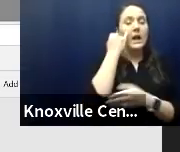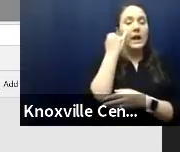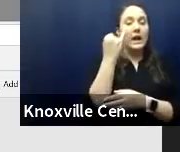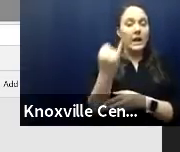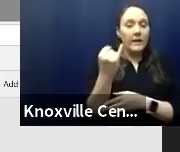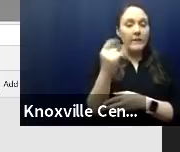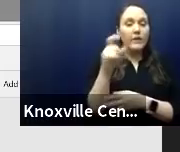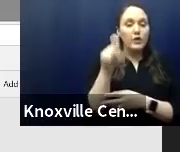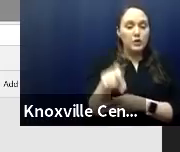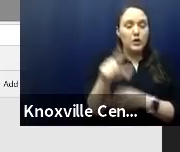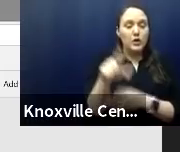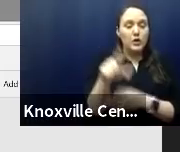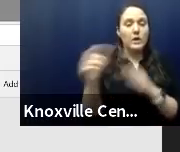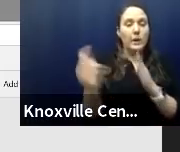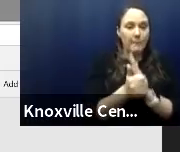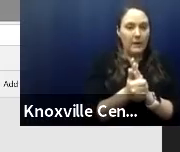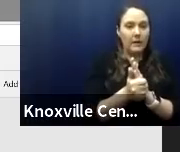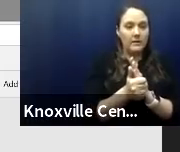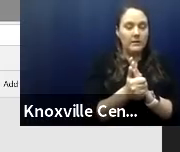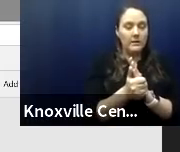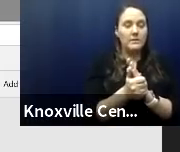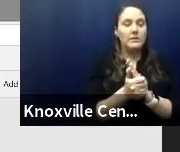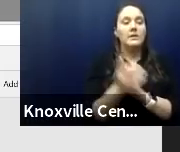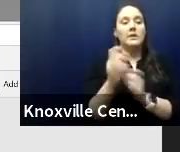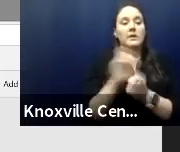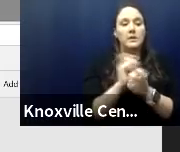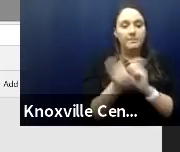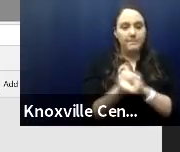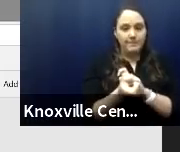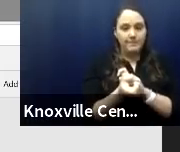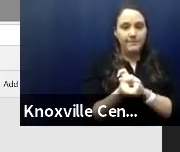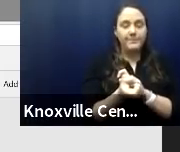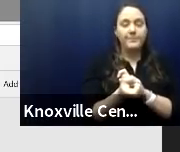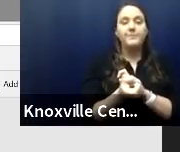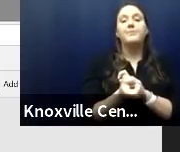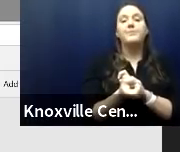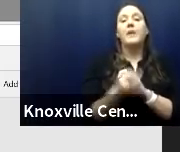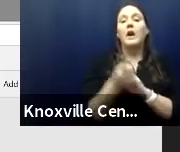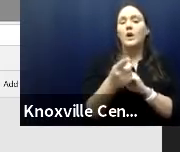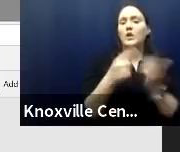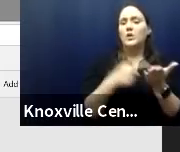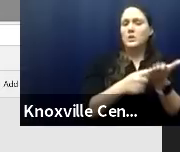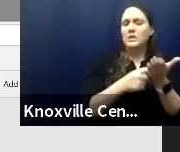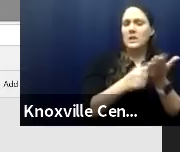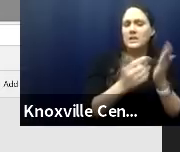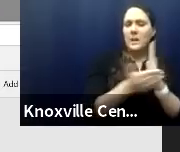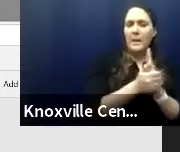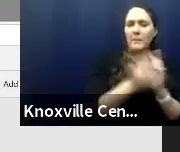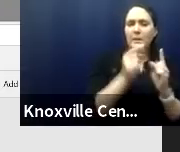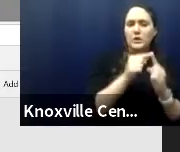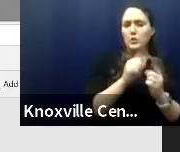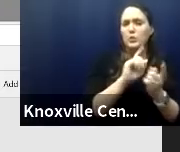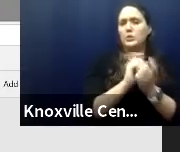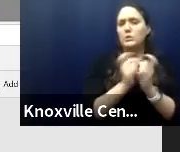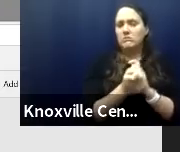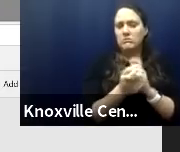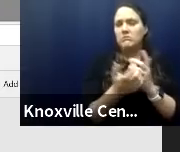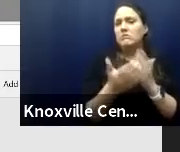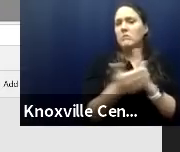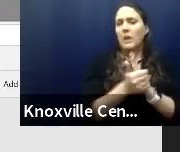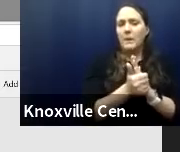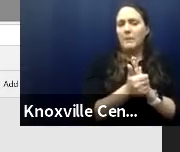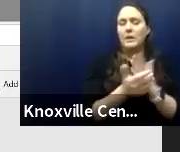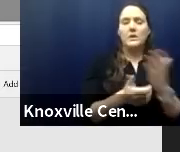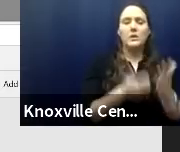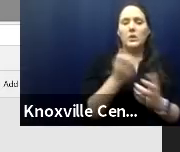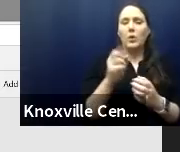amend. That's right. Whether to off. Are you discussing an amendment to the amendment essentially, or are you just simply discussing the ultimate